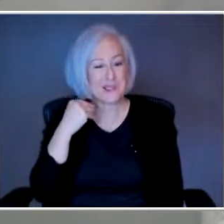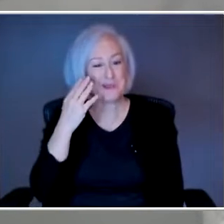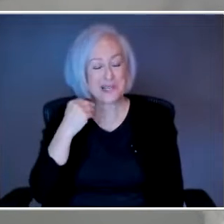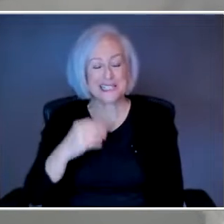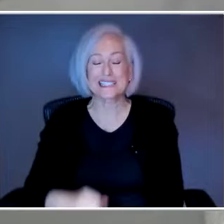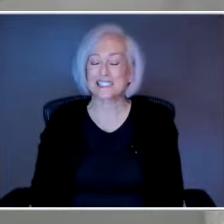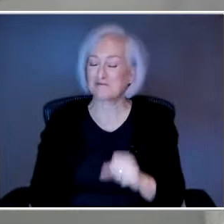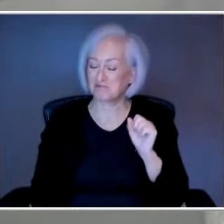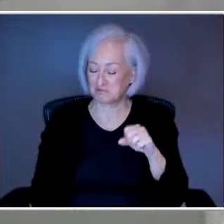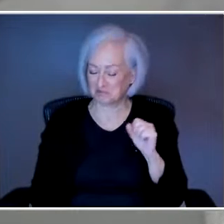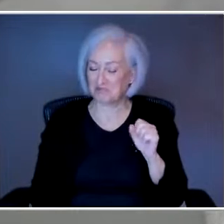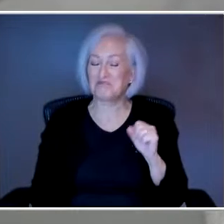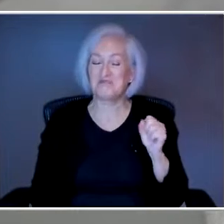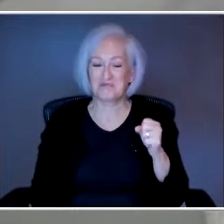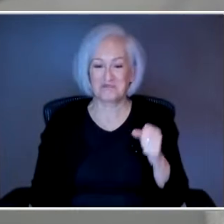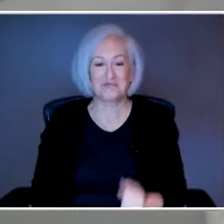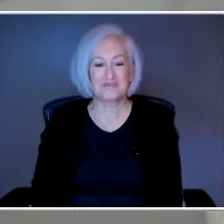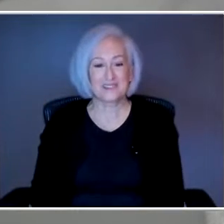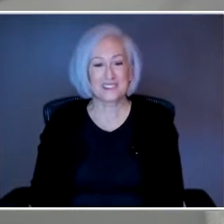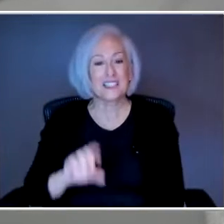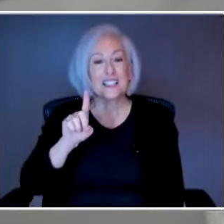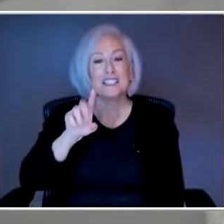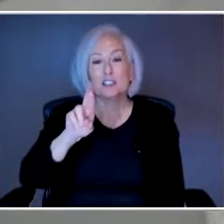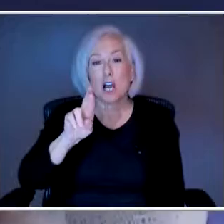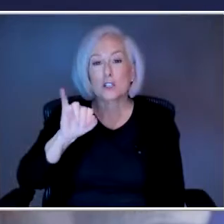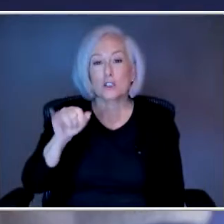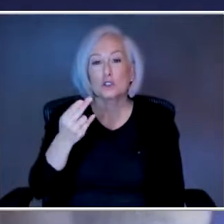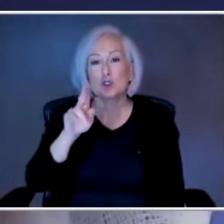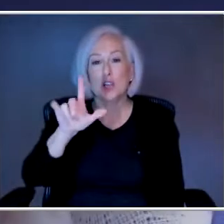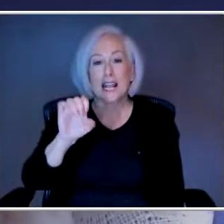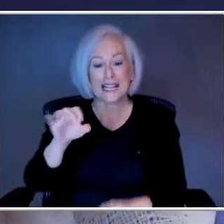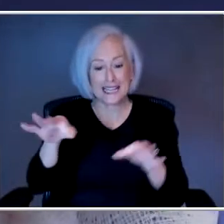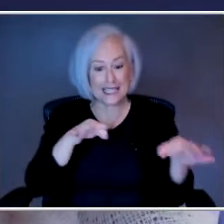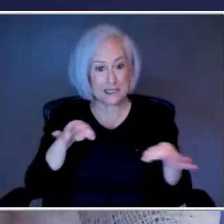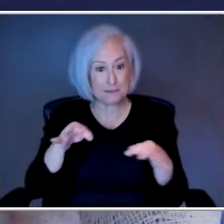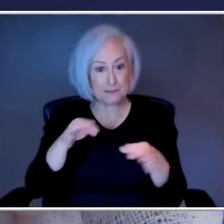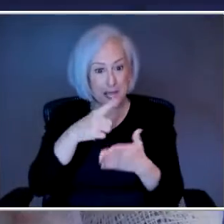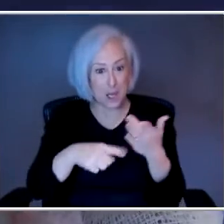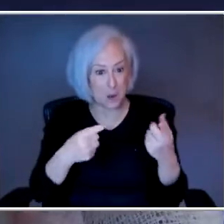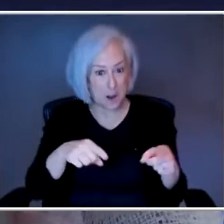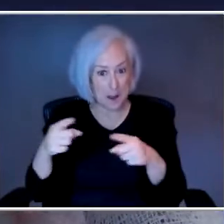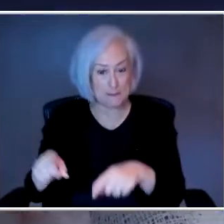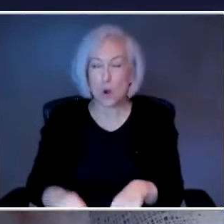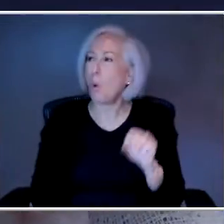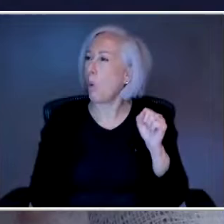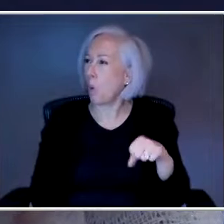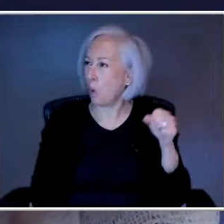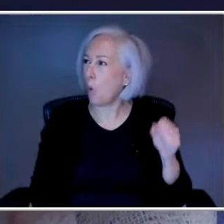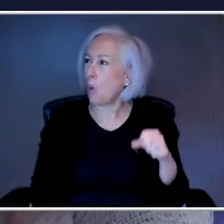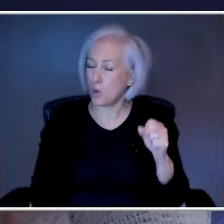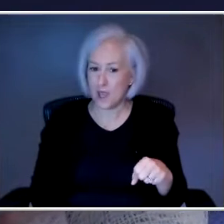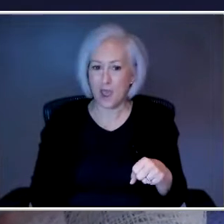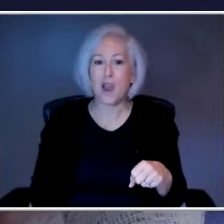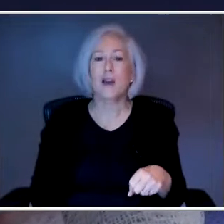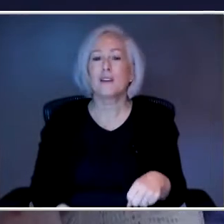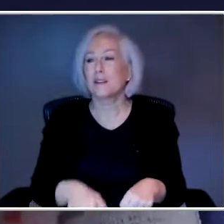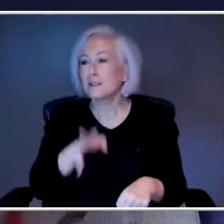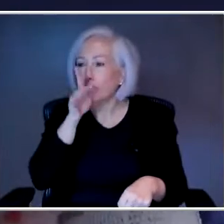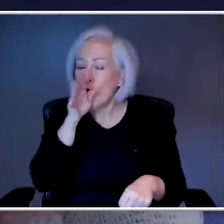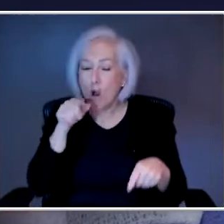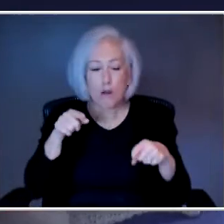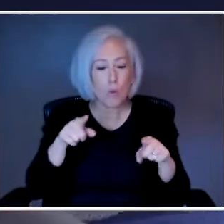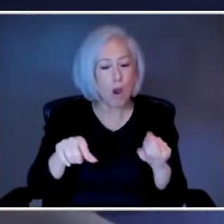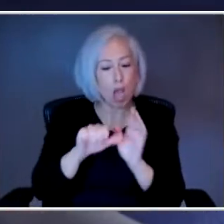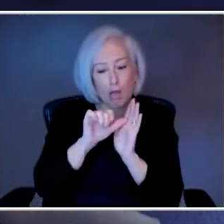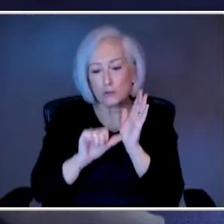was. And was Dr. Jaley explaining what he was doing? Yes, in advance and while he was talking. So I had a little